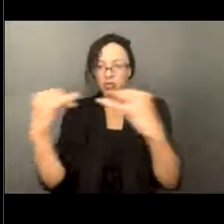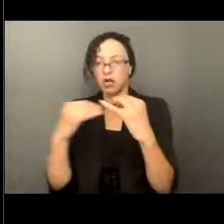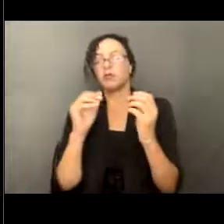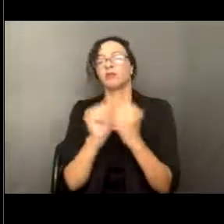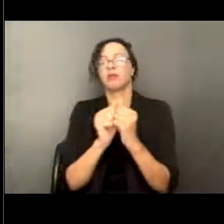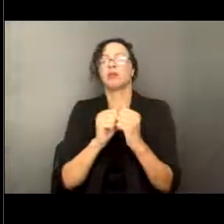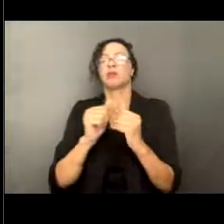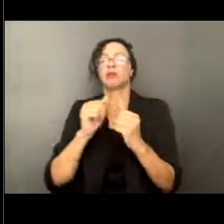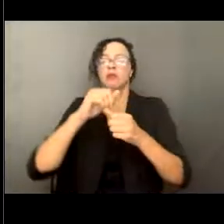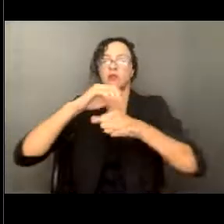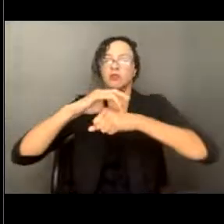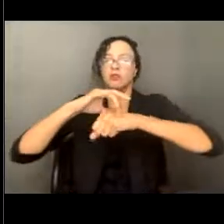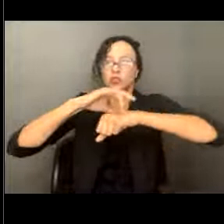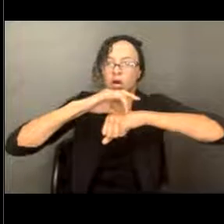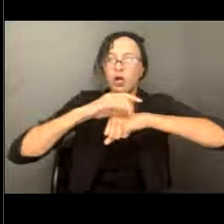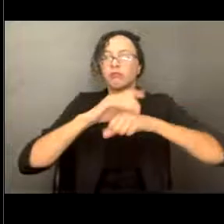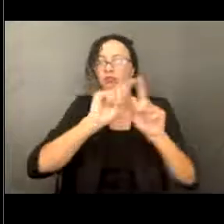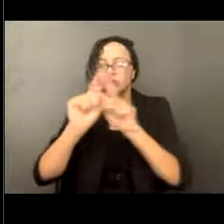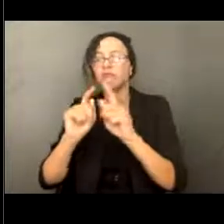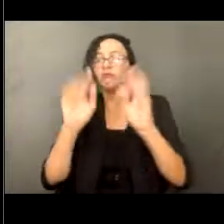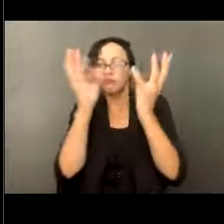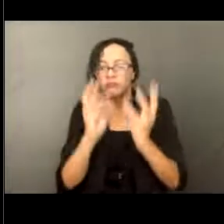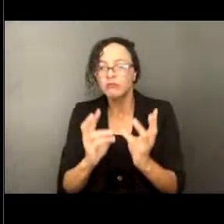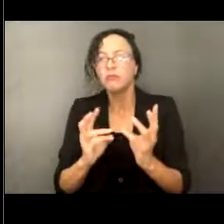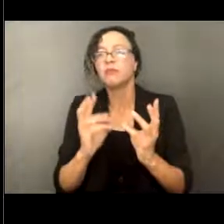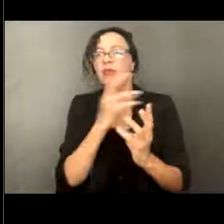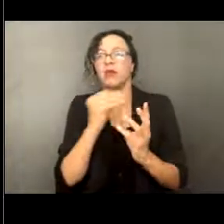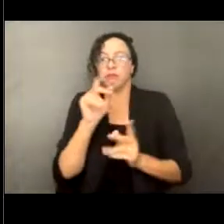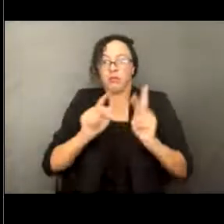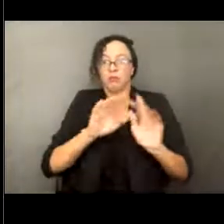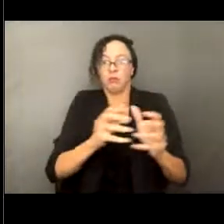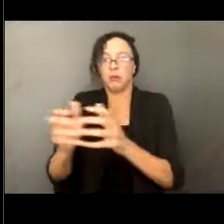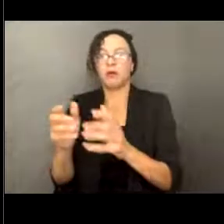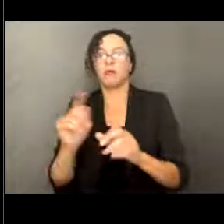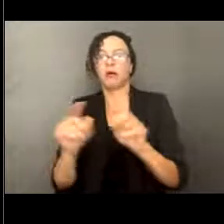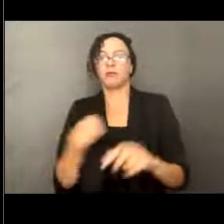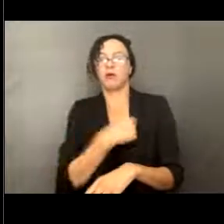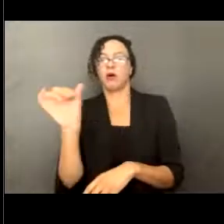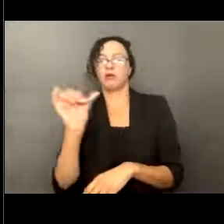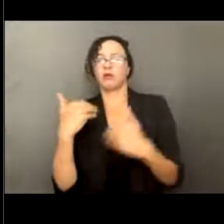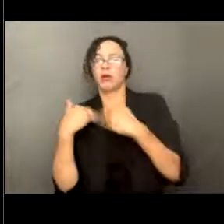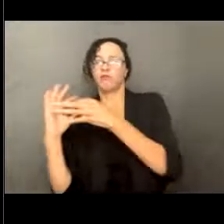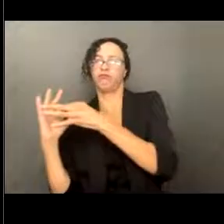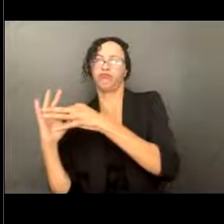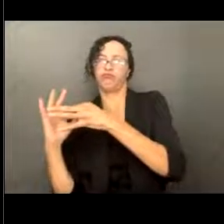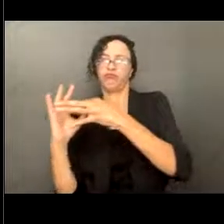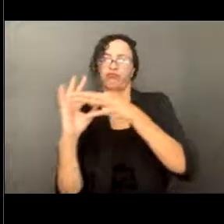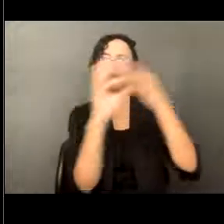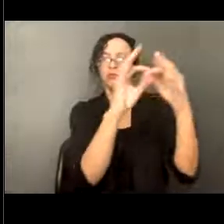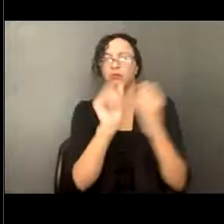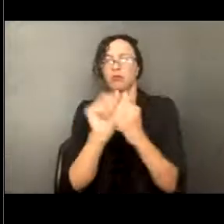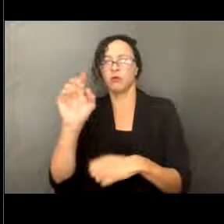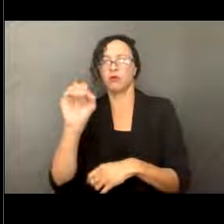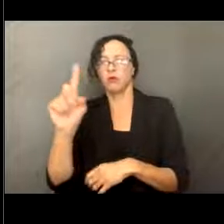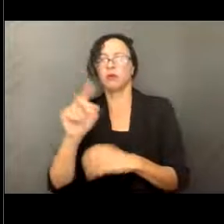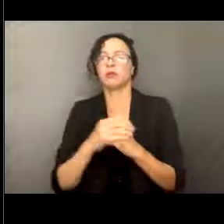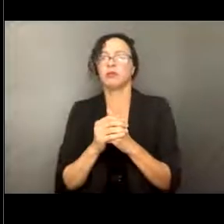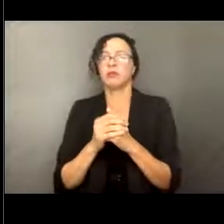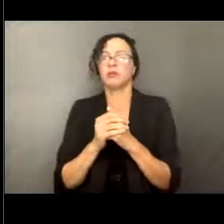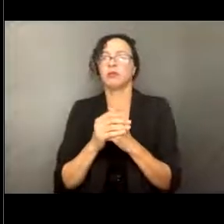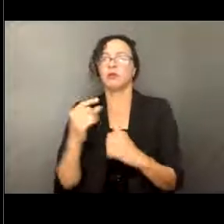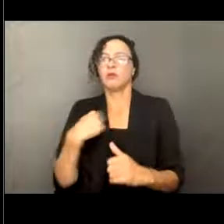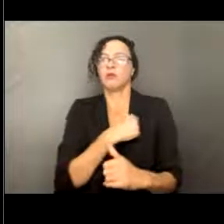101 Lifeline route for our region. Our collaboration includes our annual legislative advocacy trips and